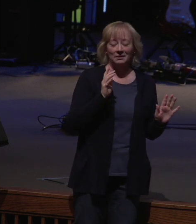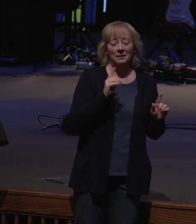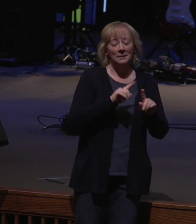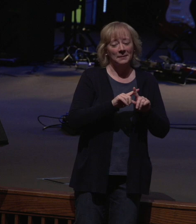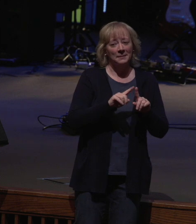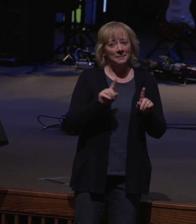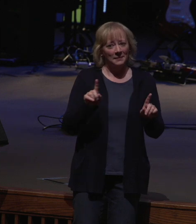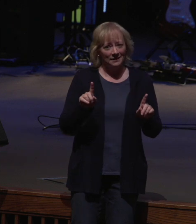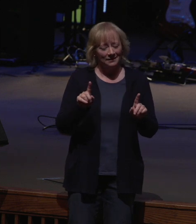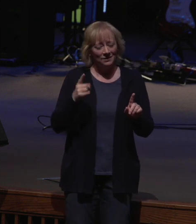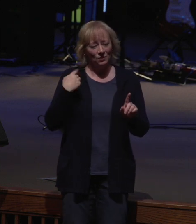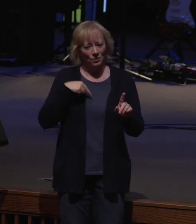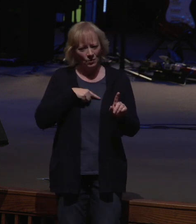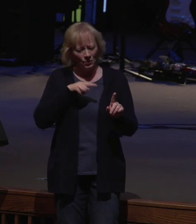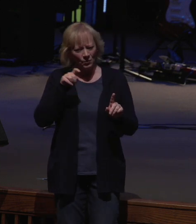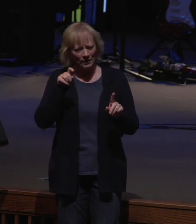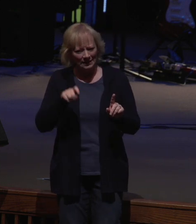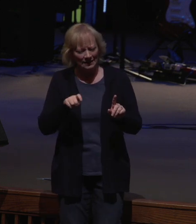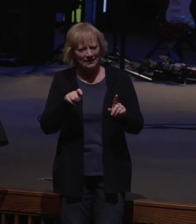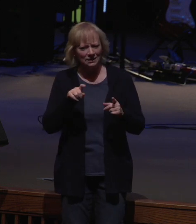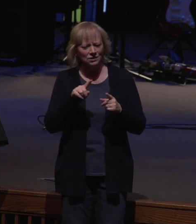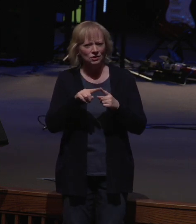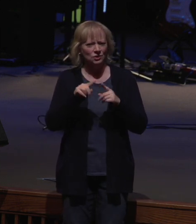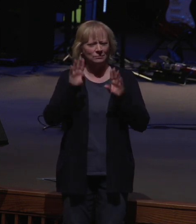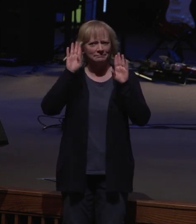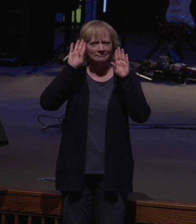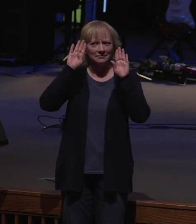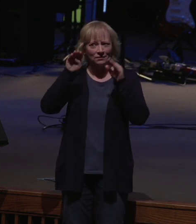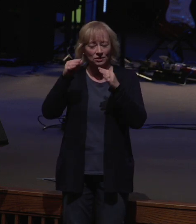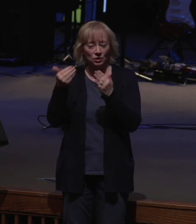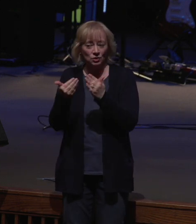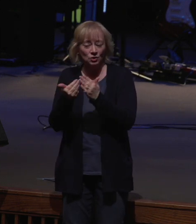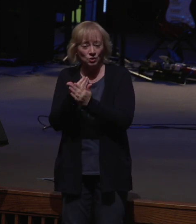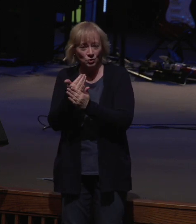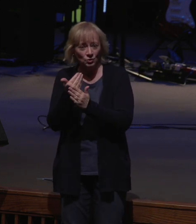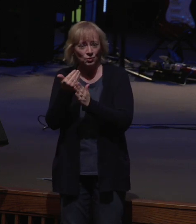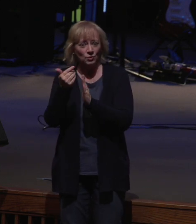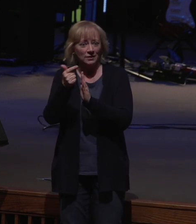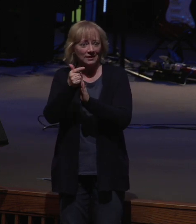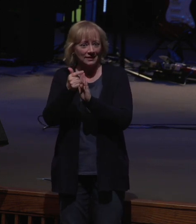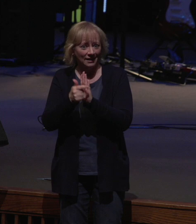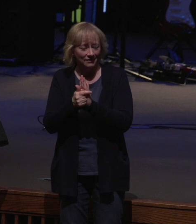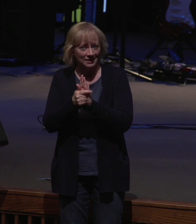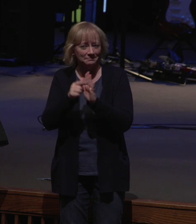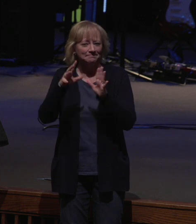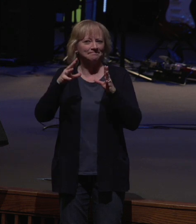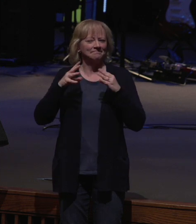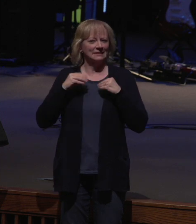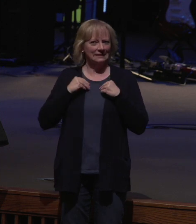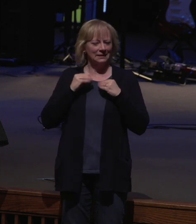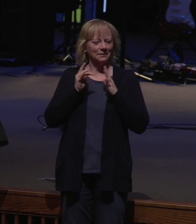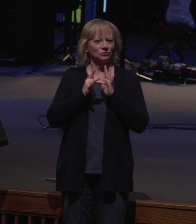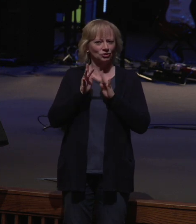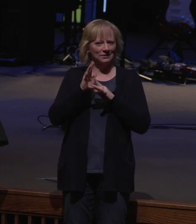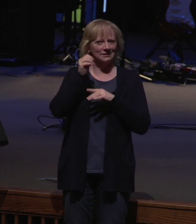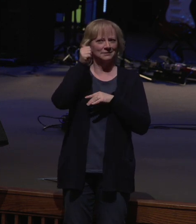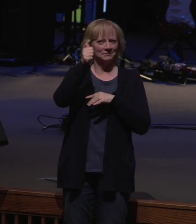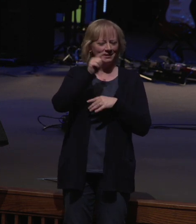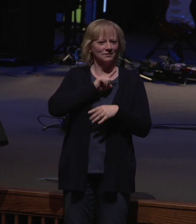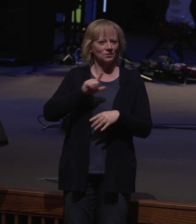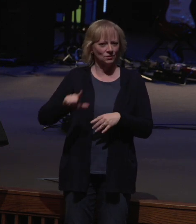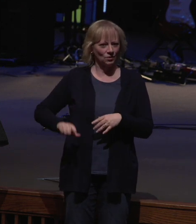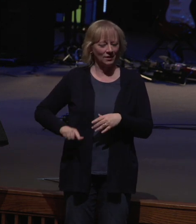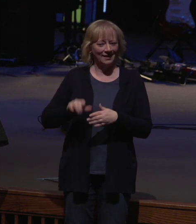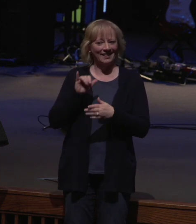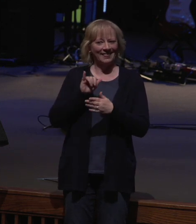Instead, we need to get on the program of the new covenant and confess Christ as Lord. That's the covenant we